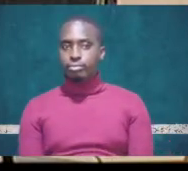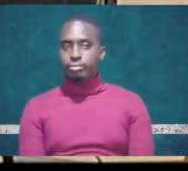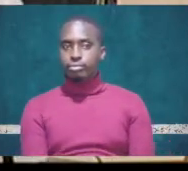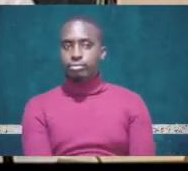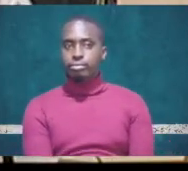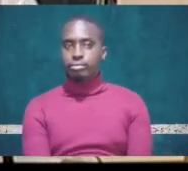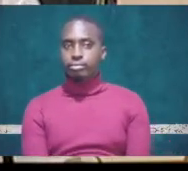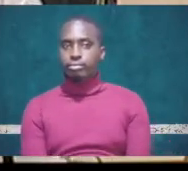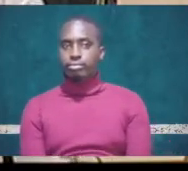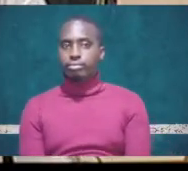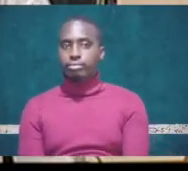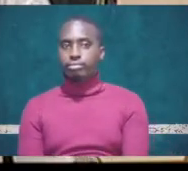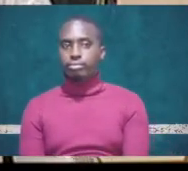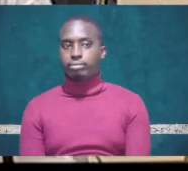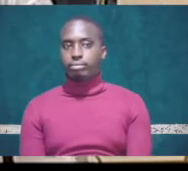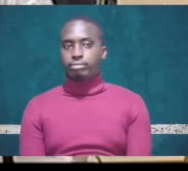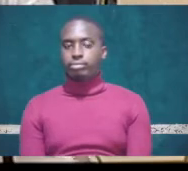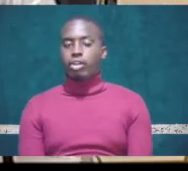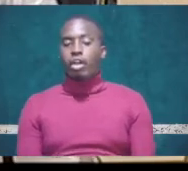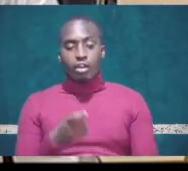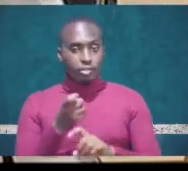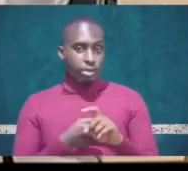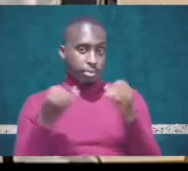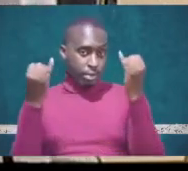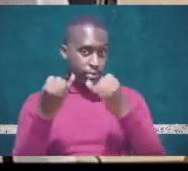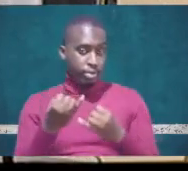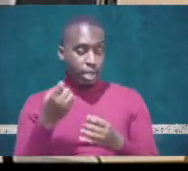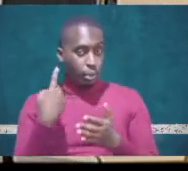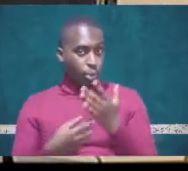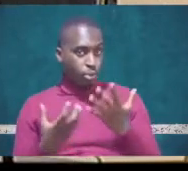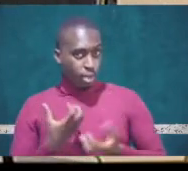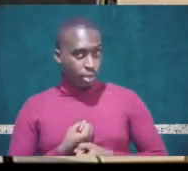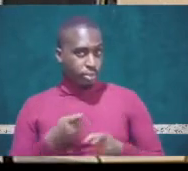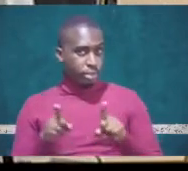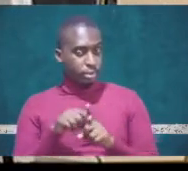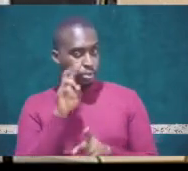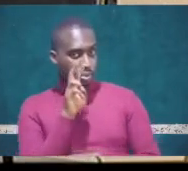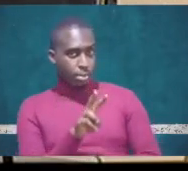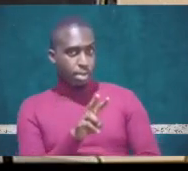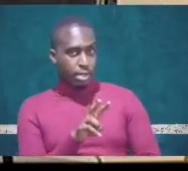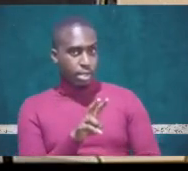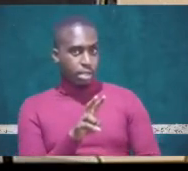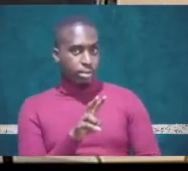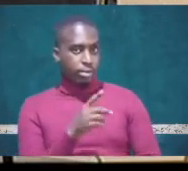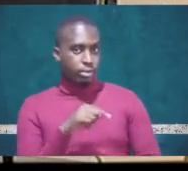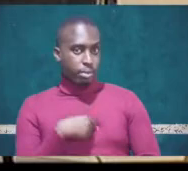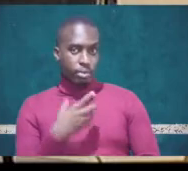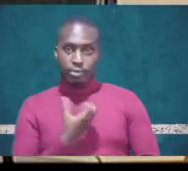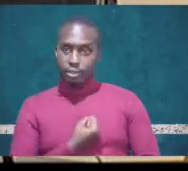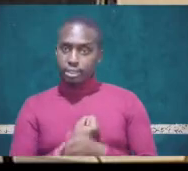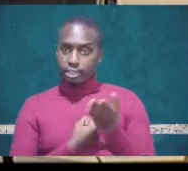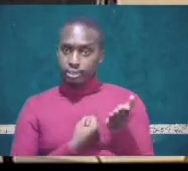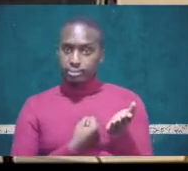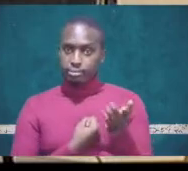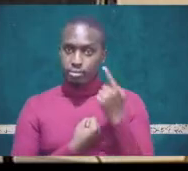the figure, what do we have? From the figure, as what we see, we take this,